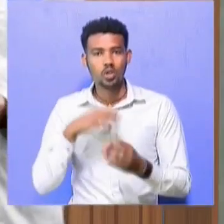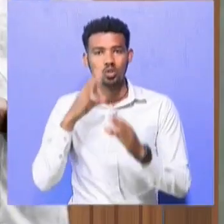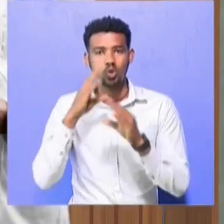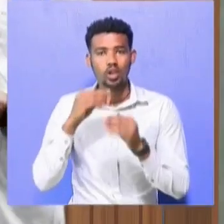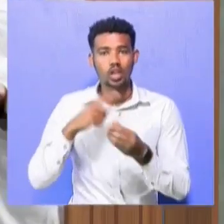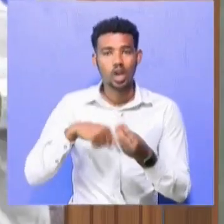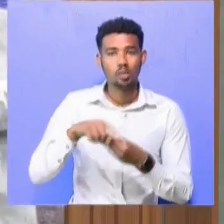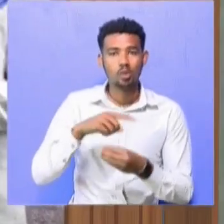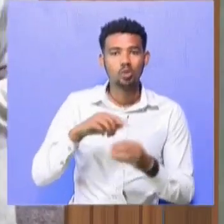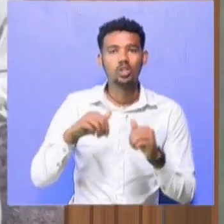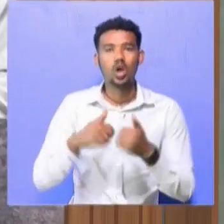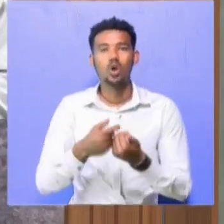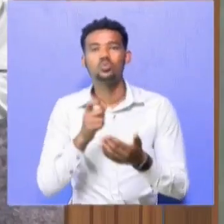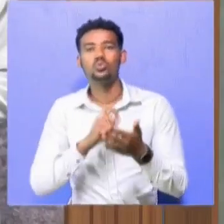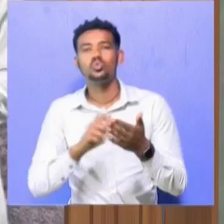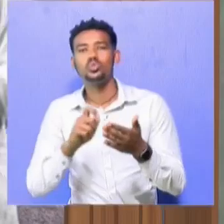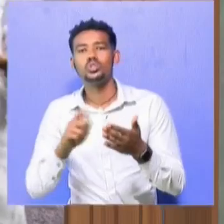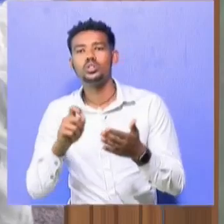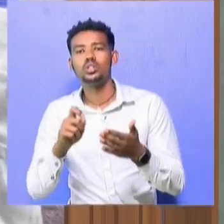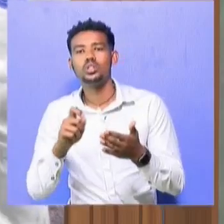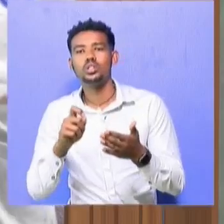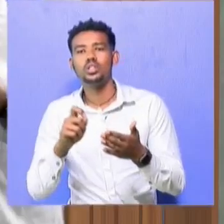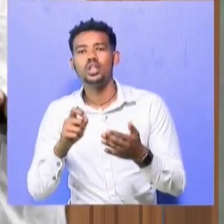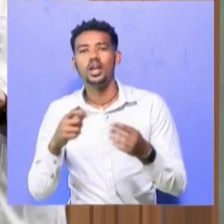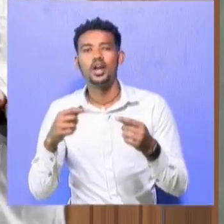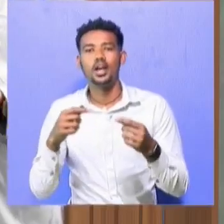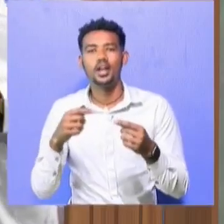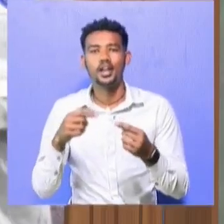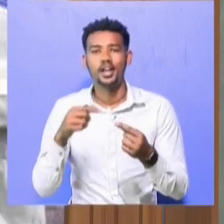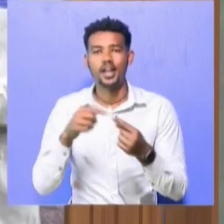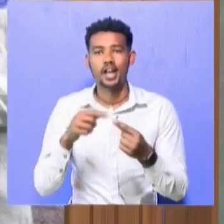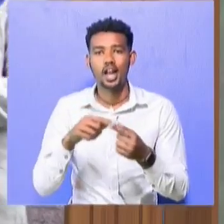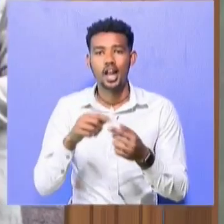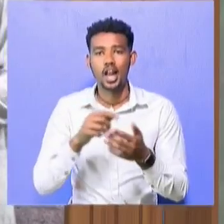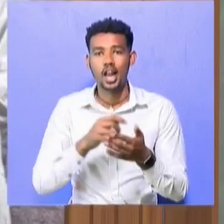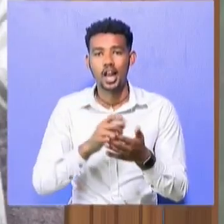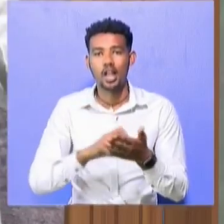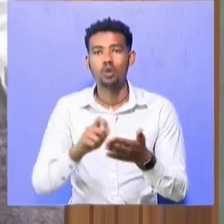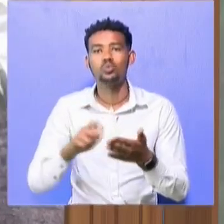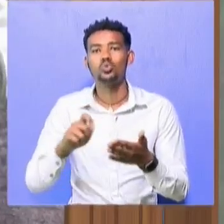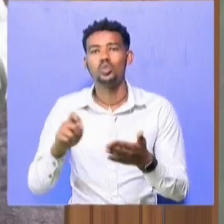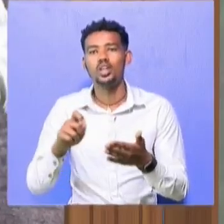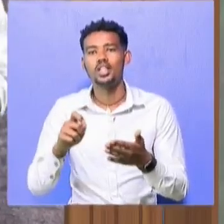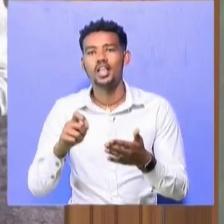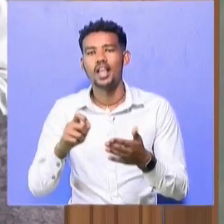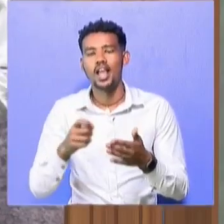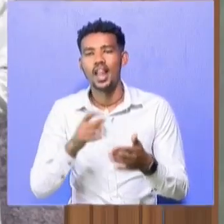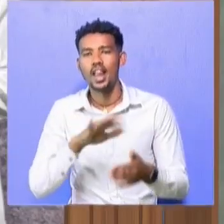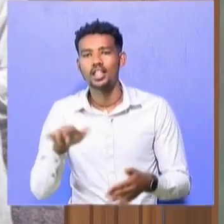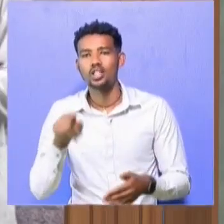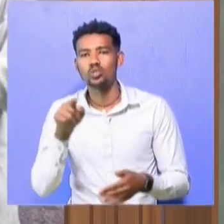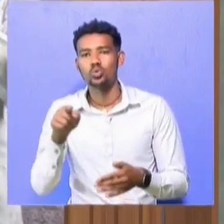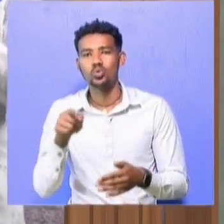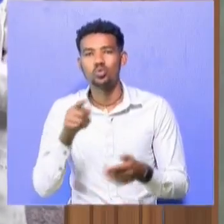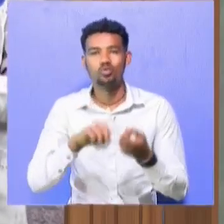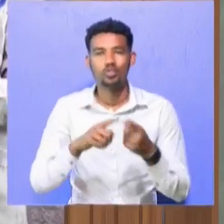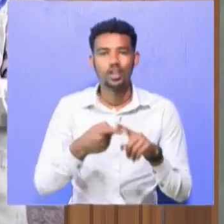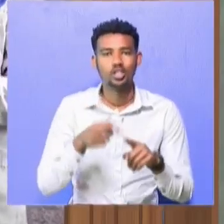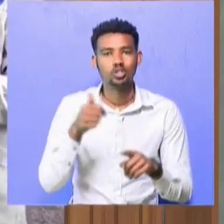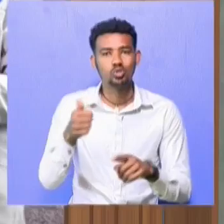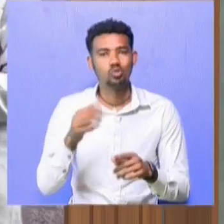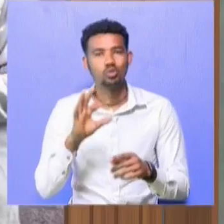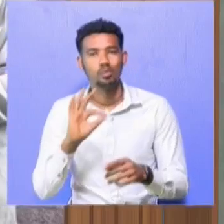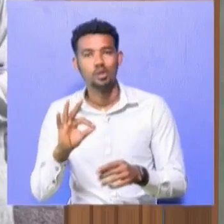about how to write a letter. How to write a letter to your friends, to your best